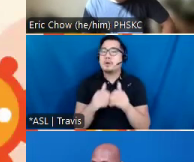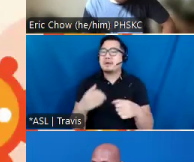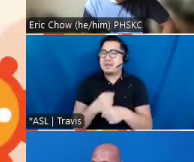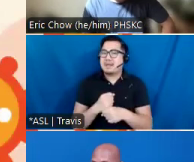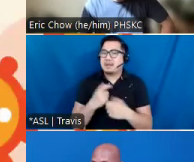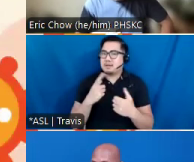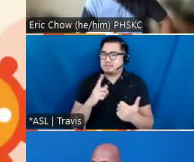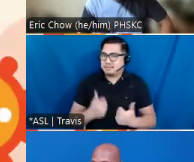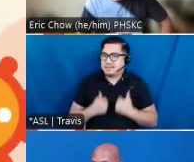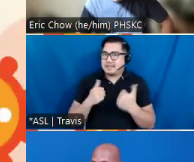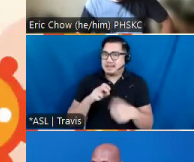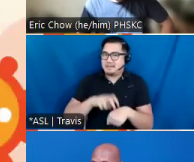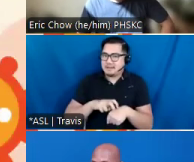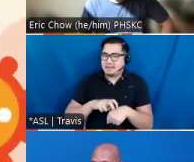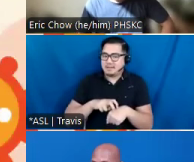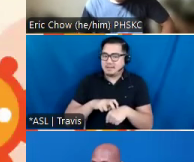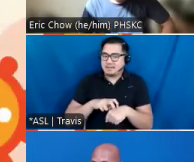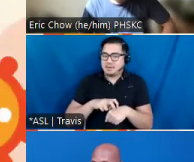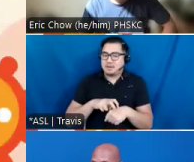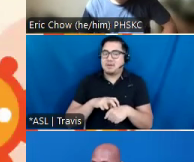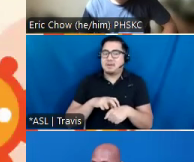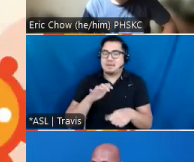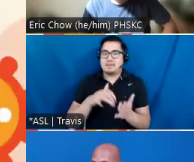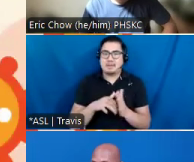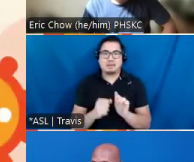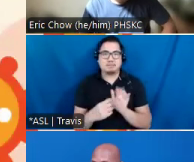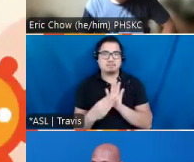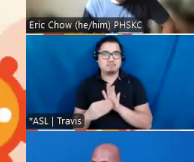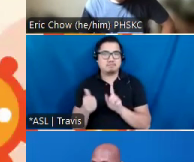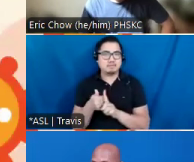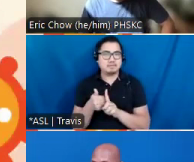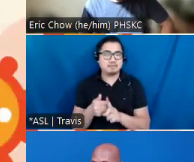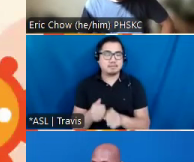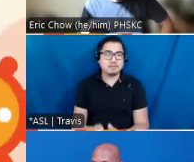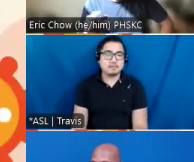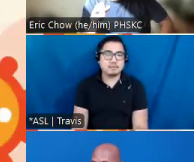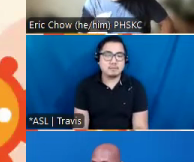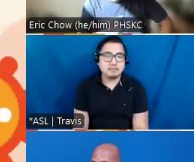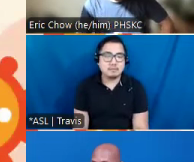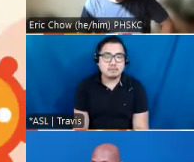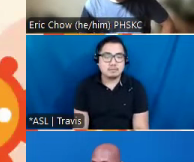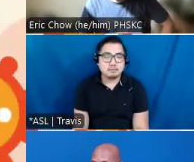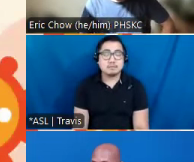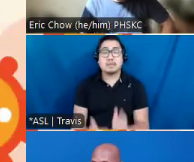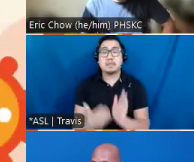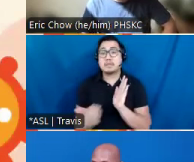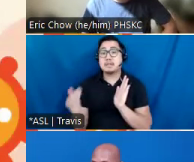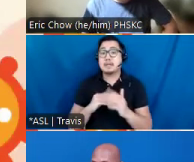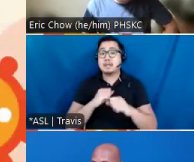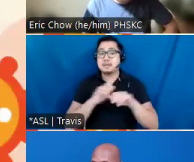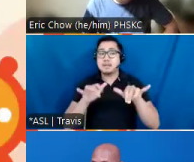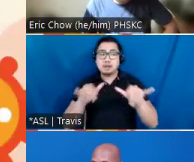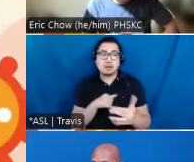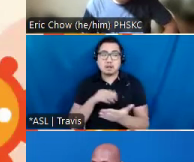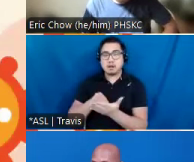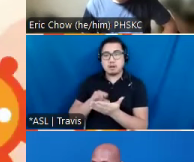virus that then could replicate. Again, the immune system learns the shape